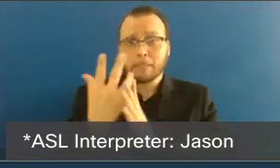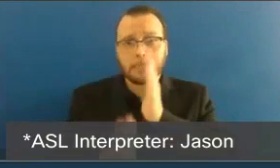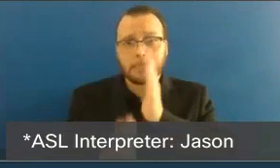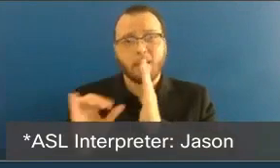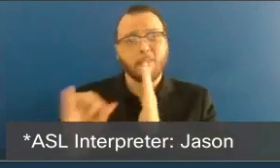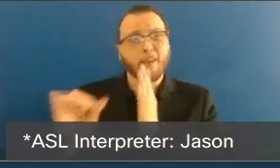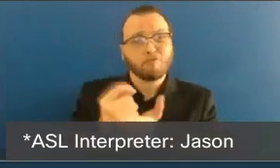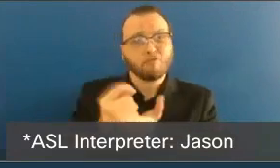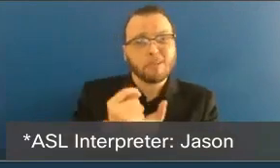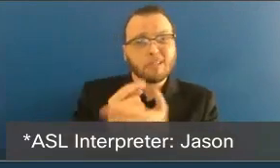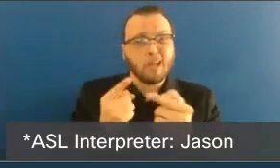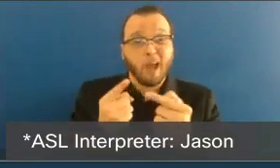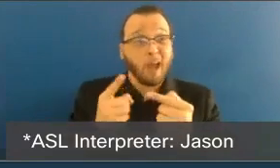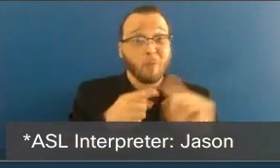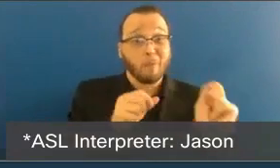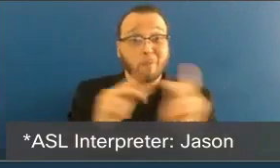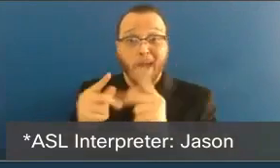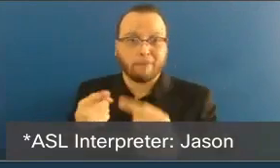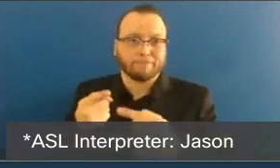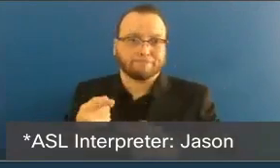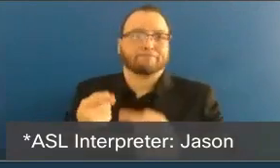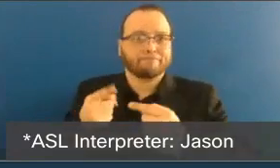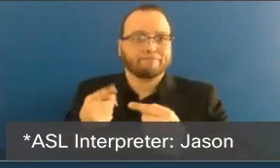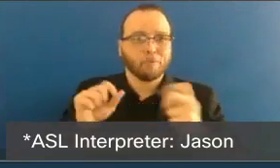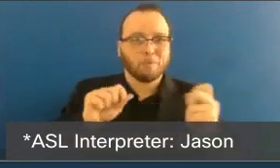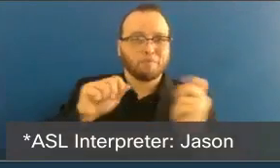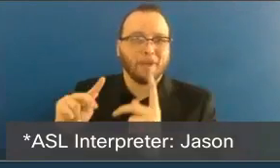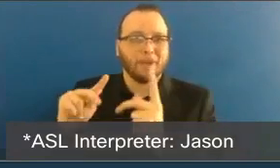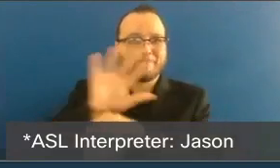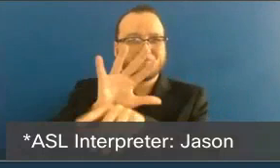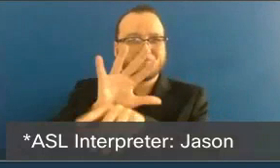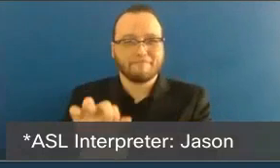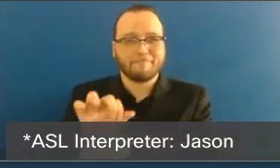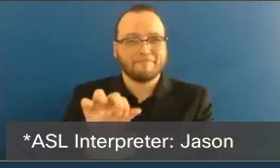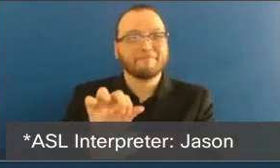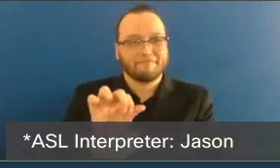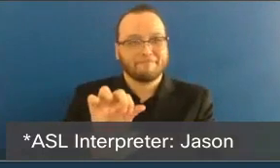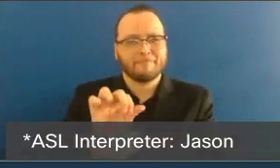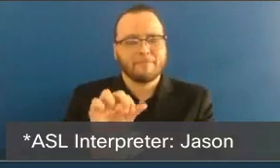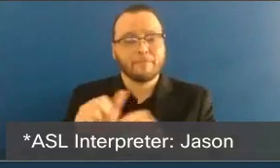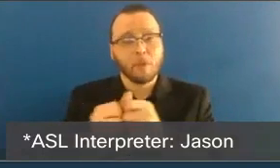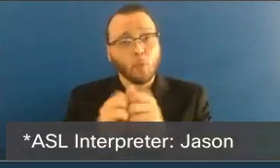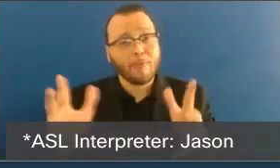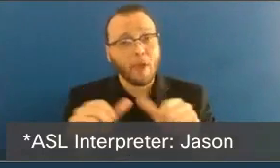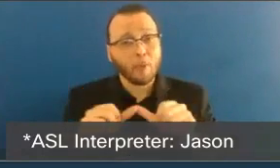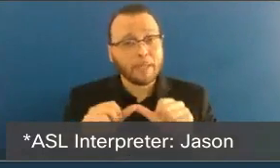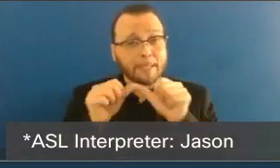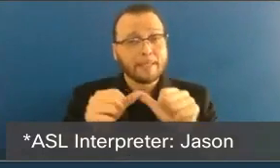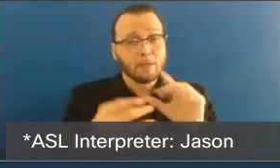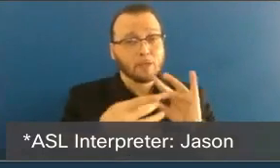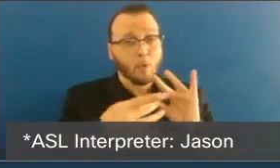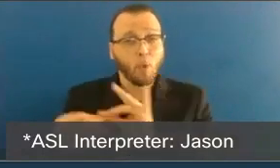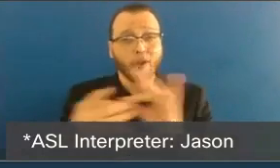difficulties in resuming treatment upon release and reentry to the community. Without continuous coordinated